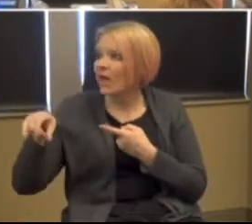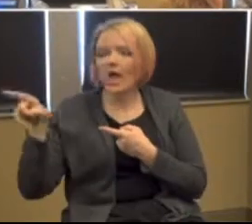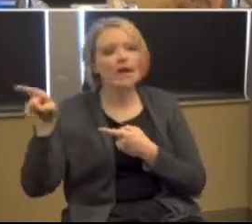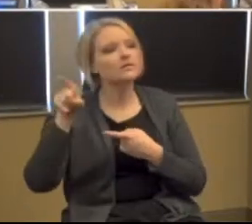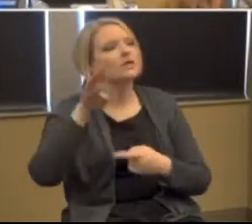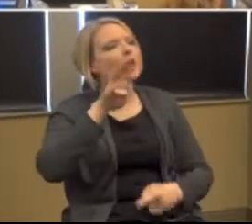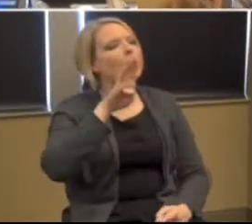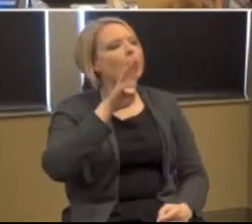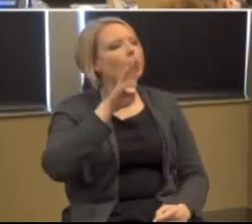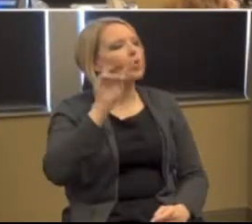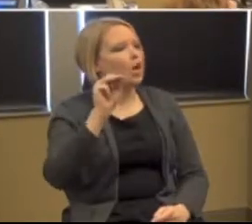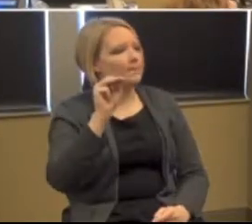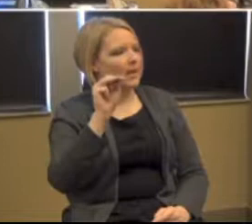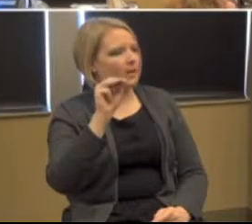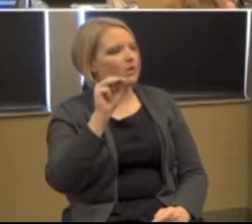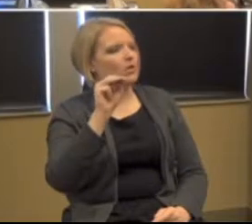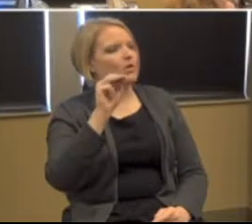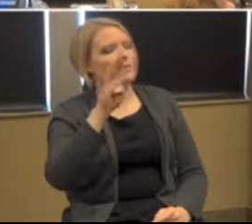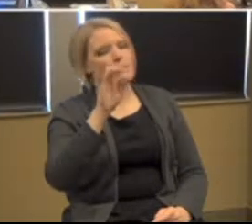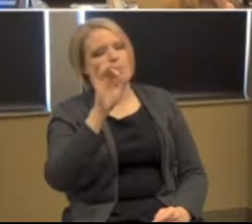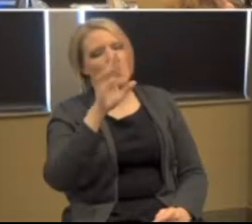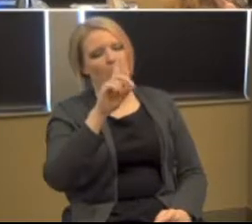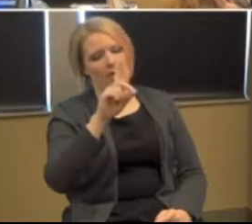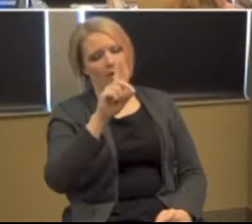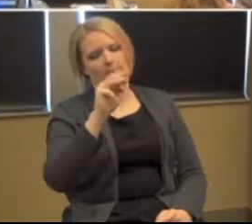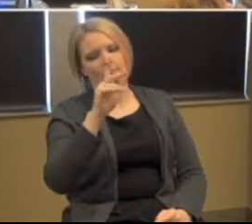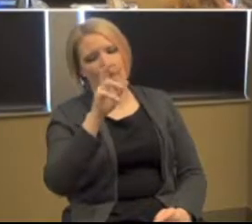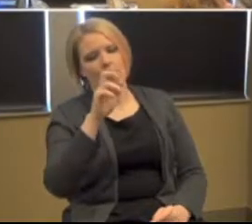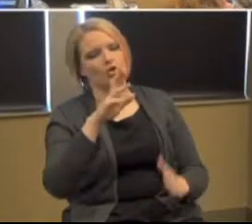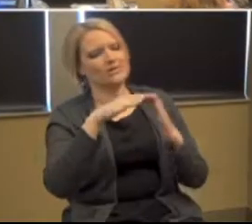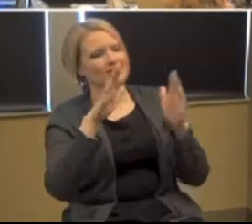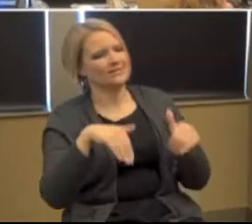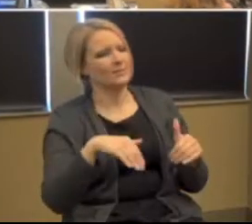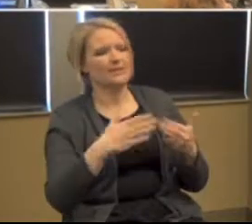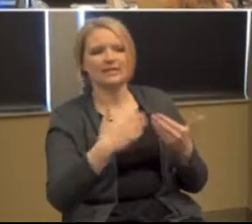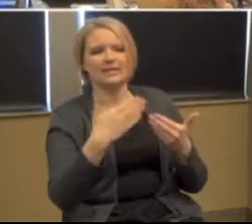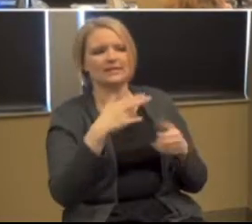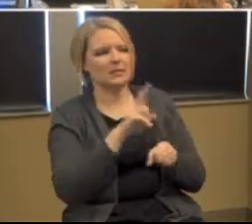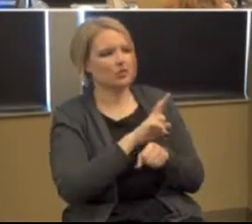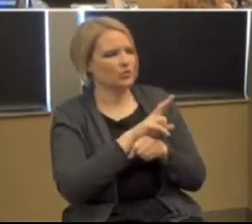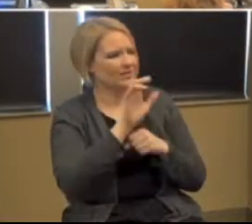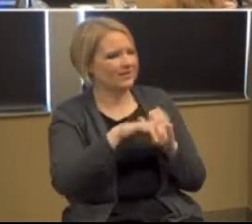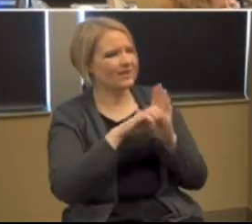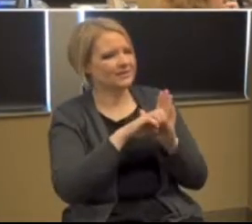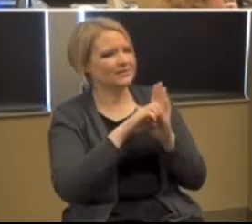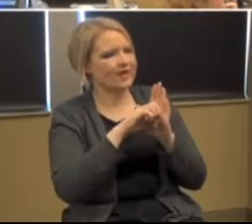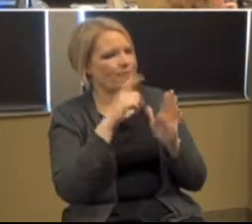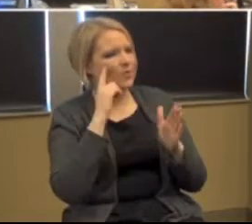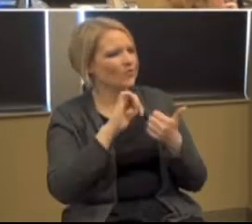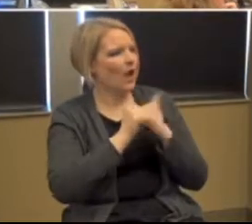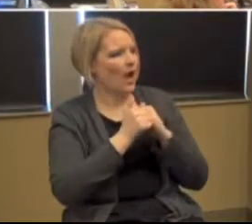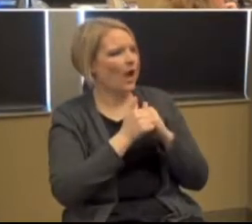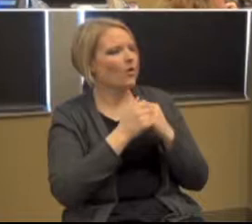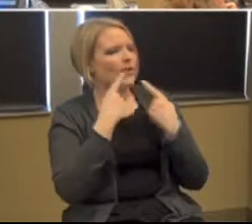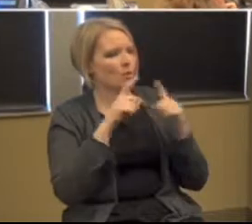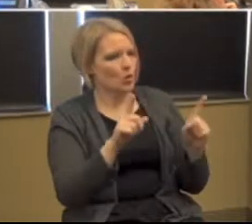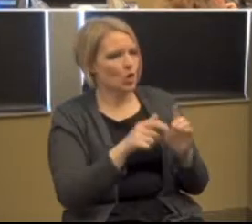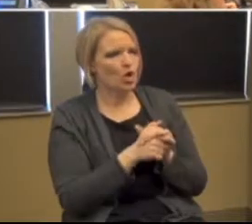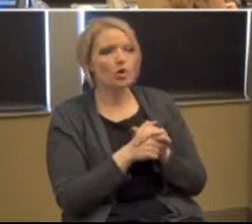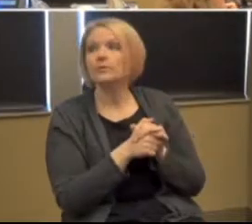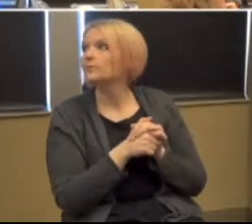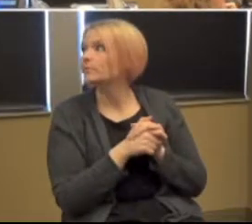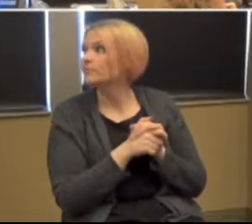BoardMaker software. Really easy to use. Here's an example of the way that those work. This would